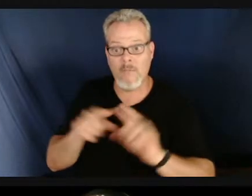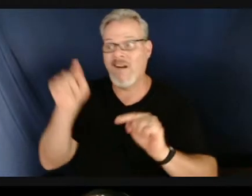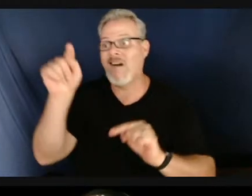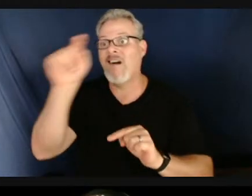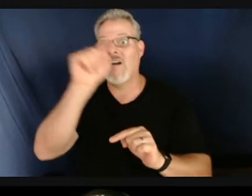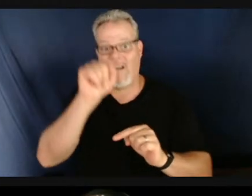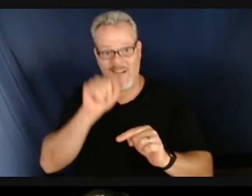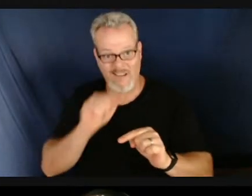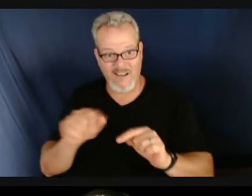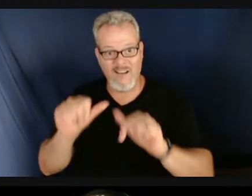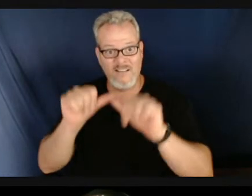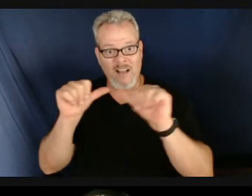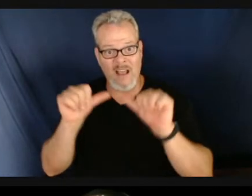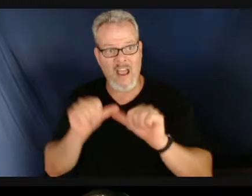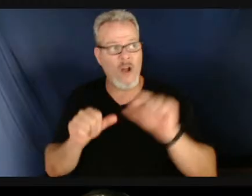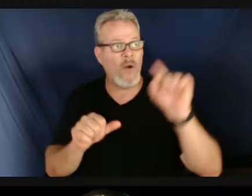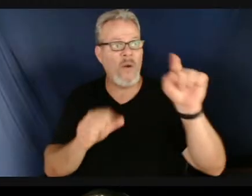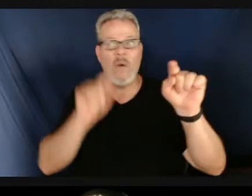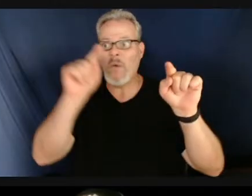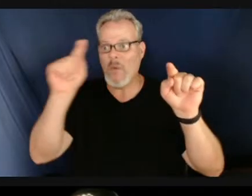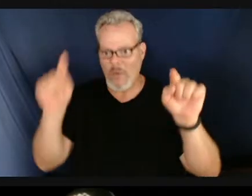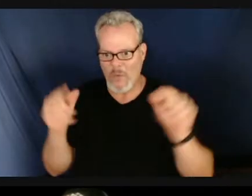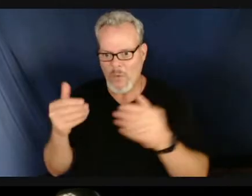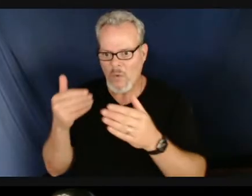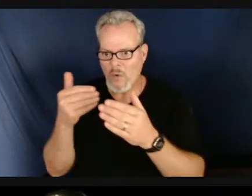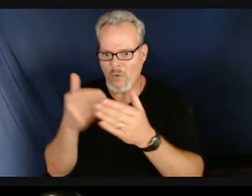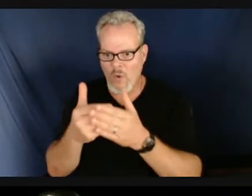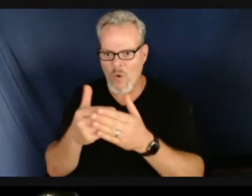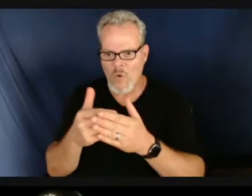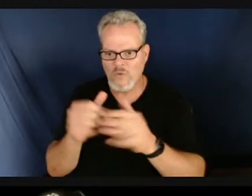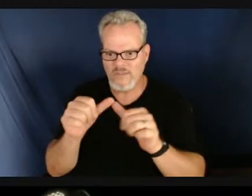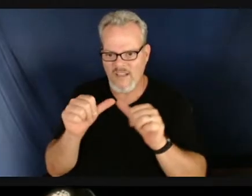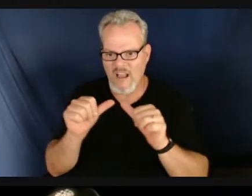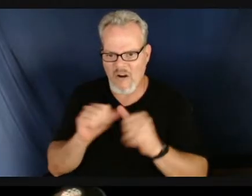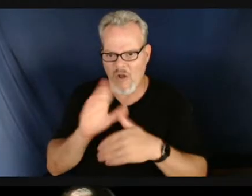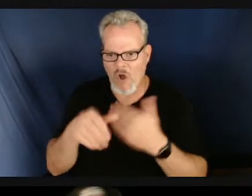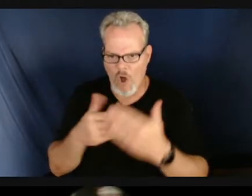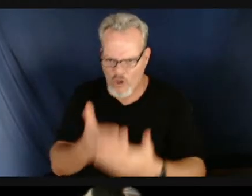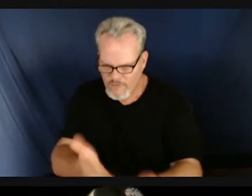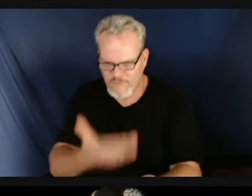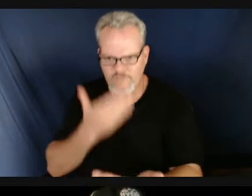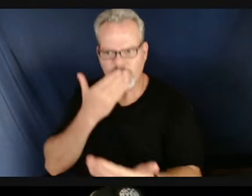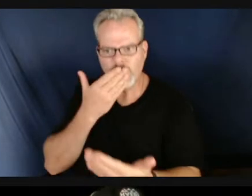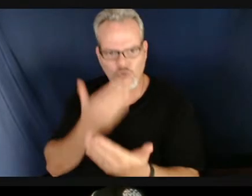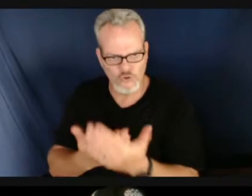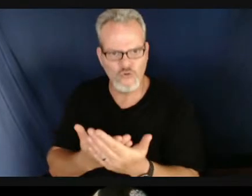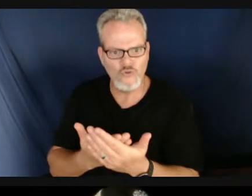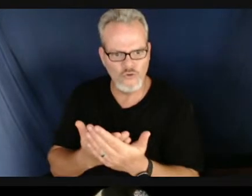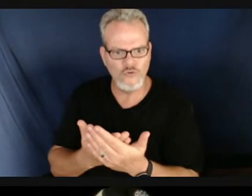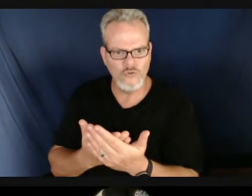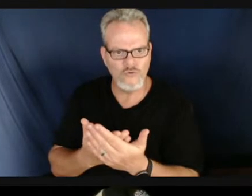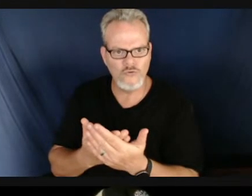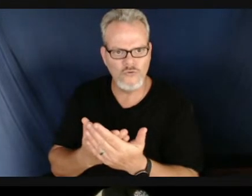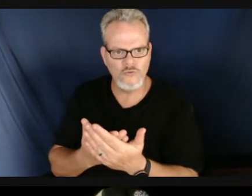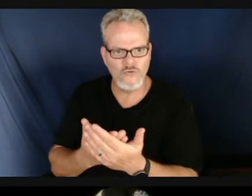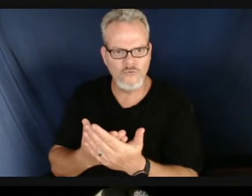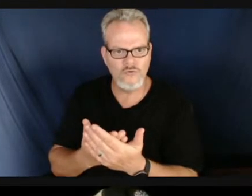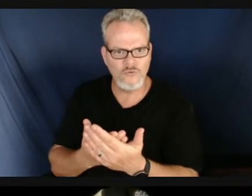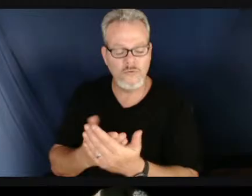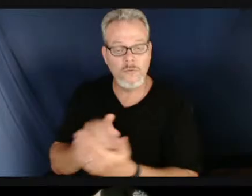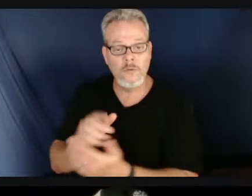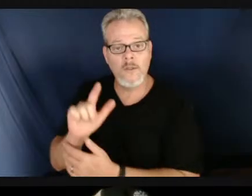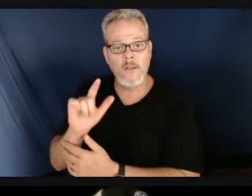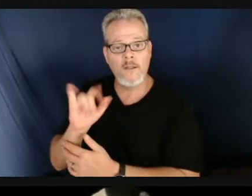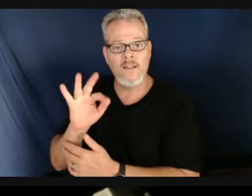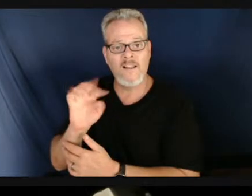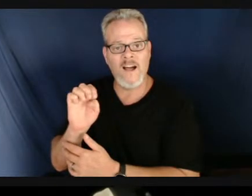around the park to Keanakekoi, all good. All very good viewing. Life on the Edge is one of the programs